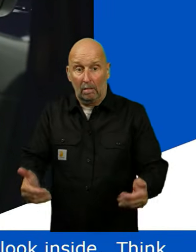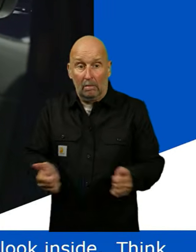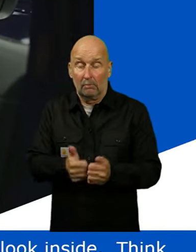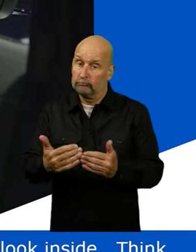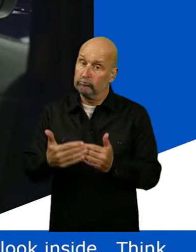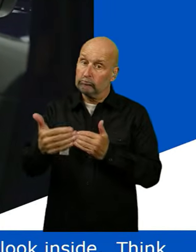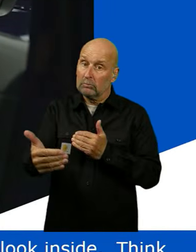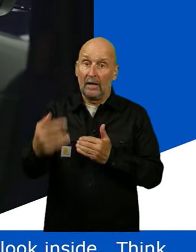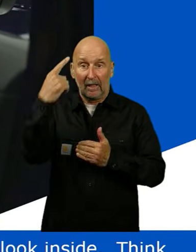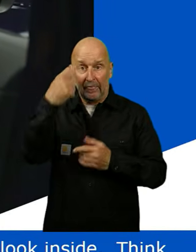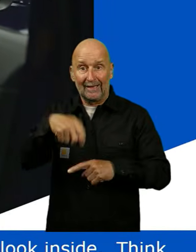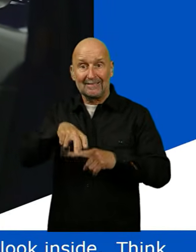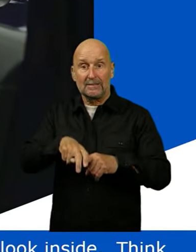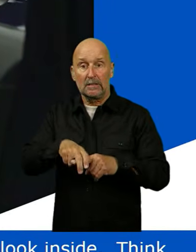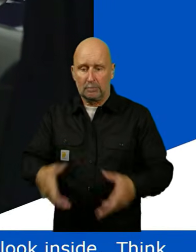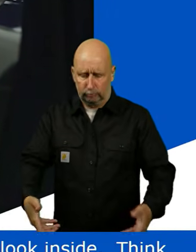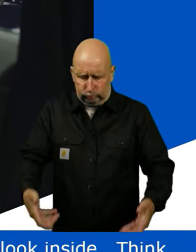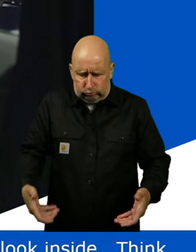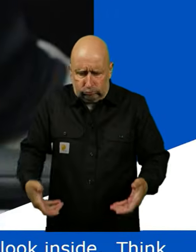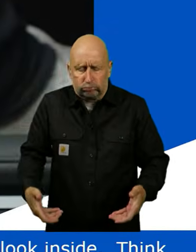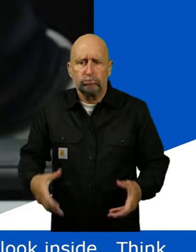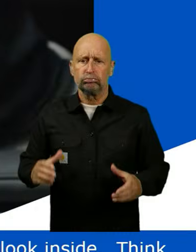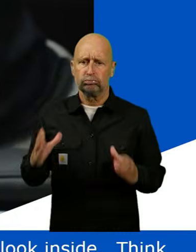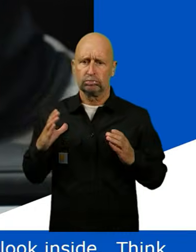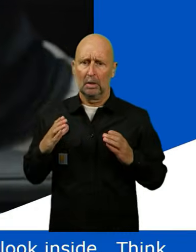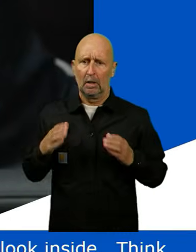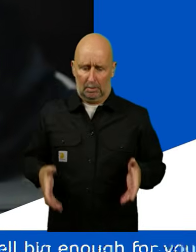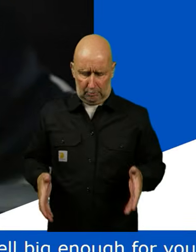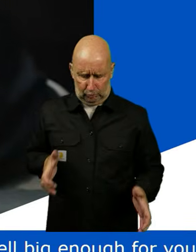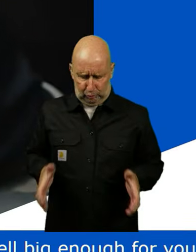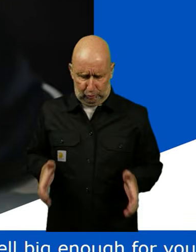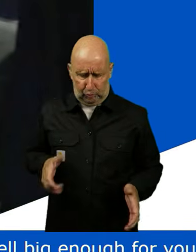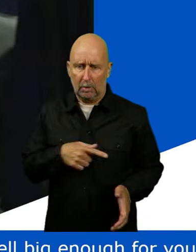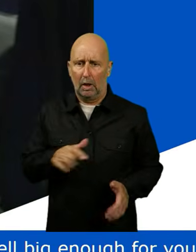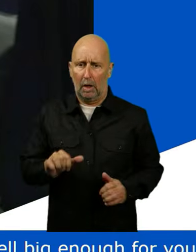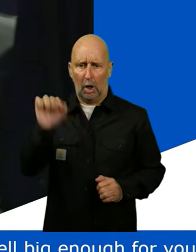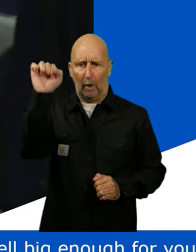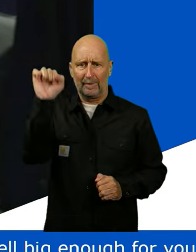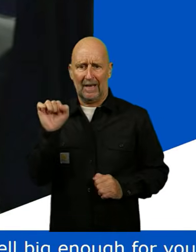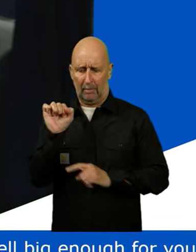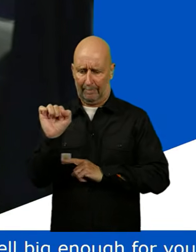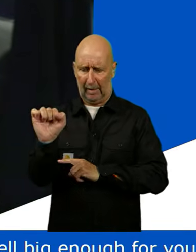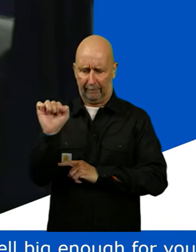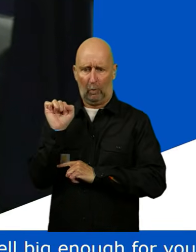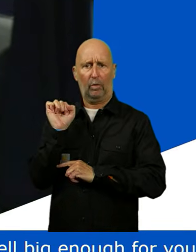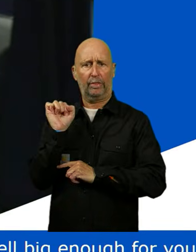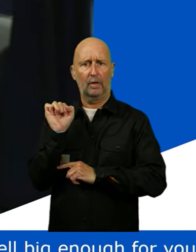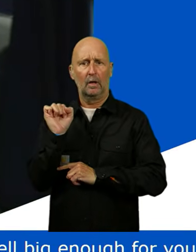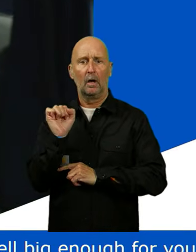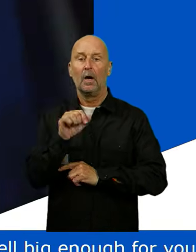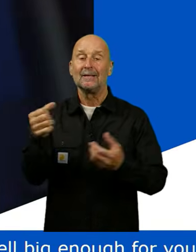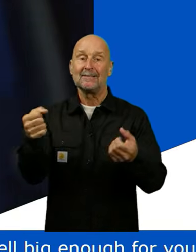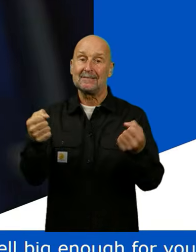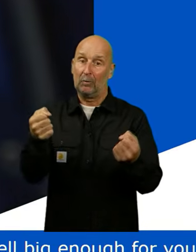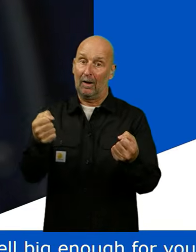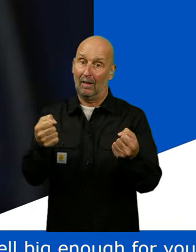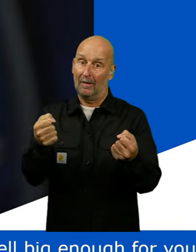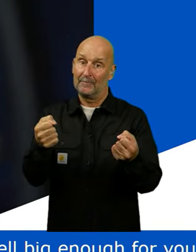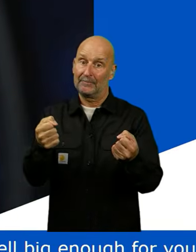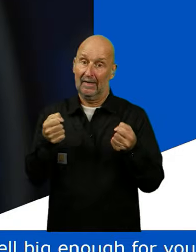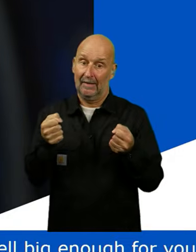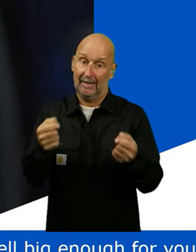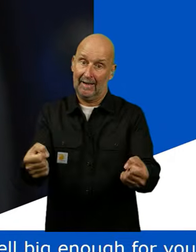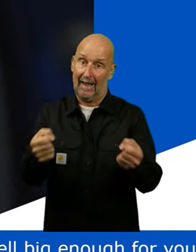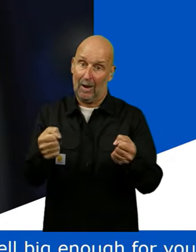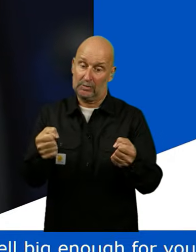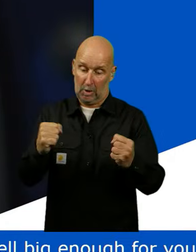about the seat. Is it supportive? Does it have enough adjustment? Up and down, back and forth? And don't forget the steering wheel. These go in and